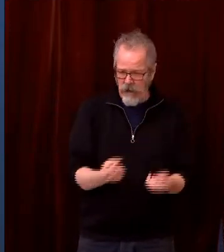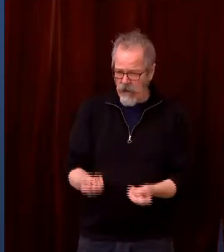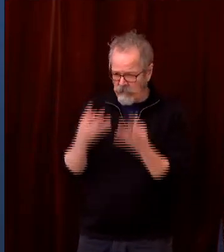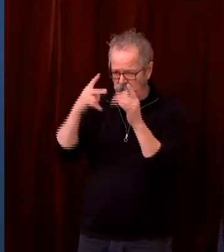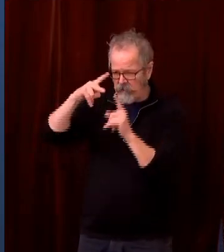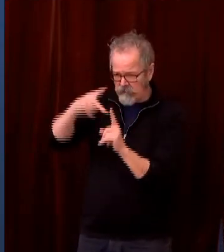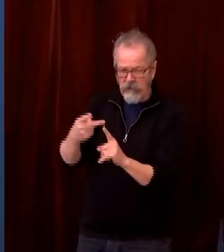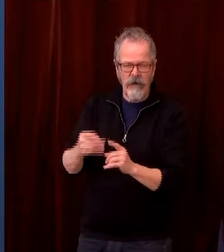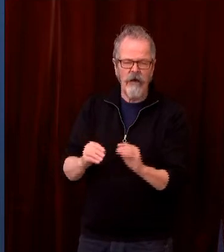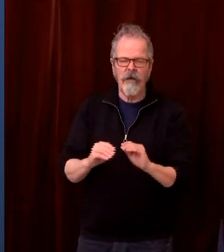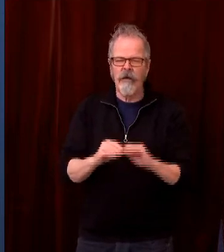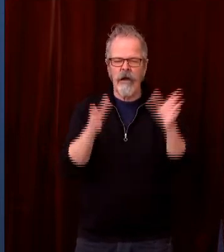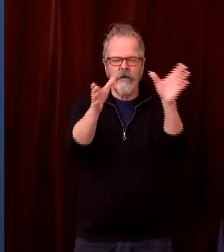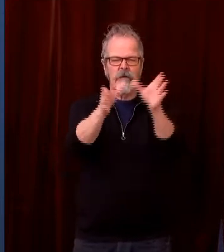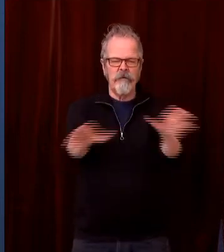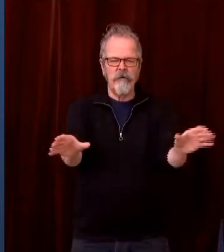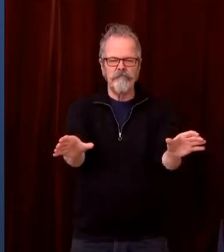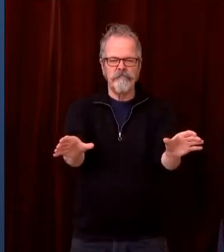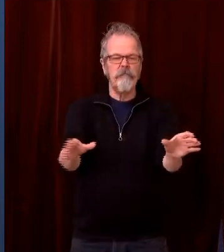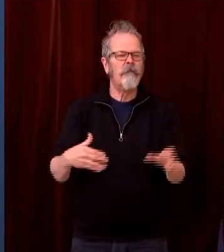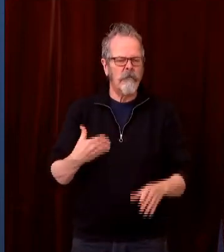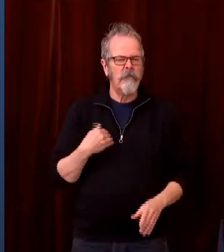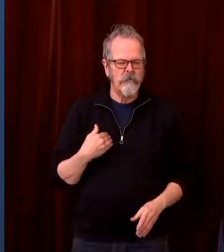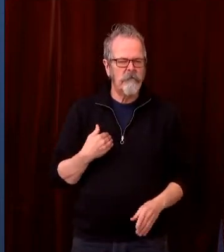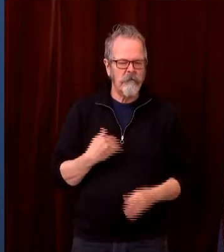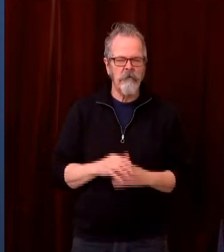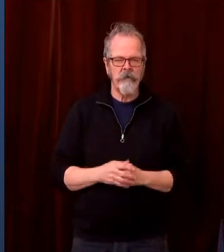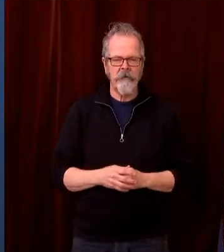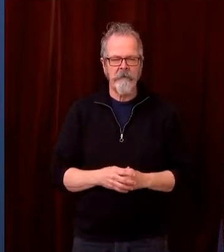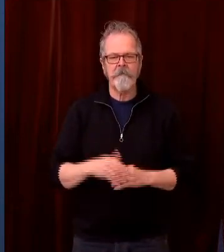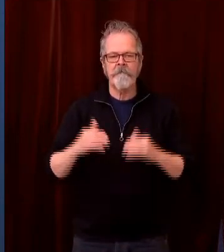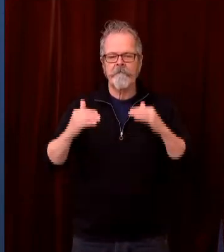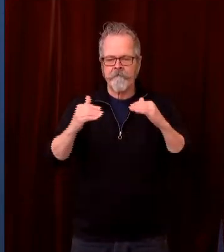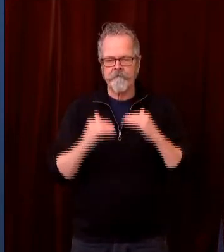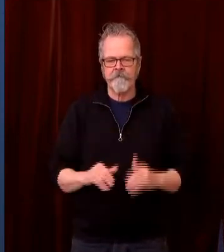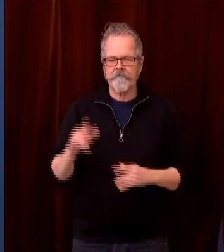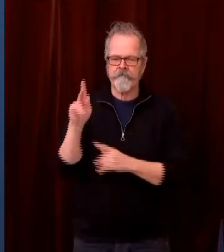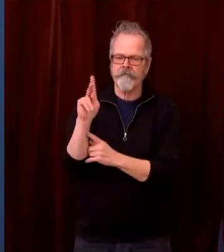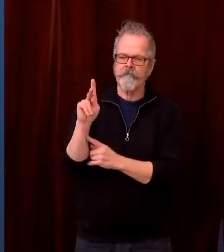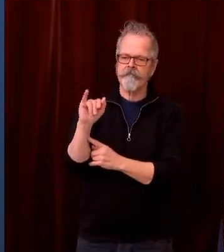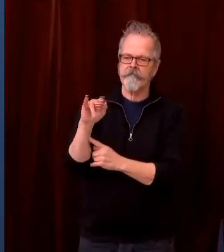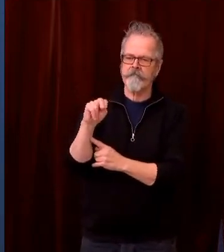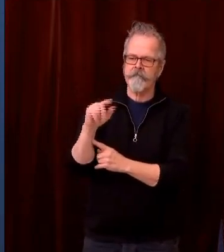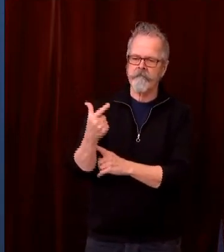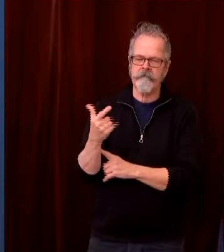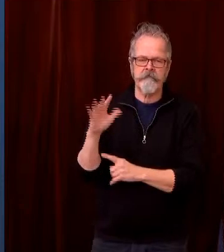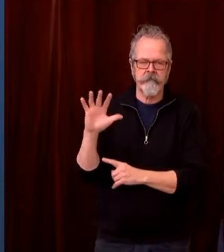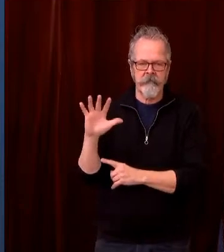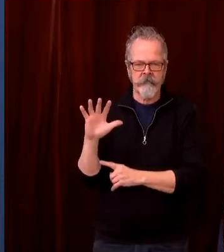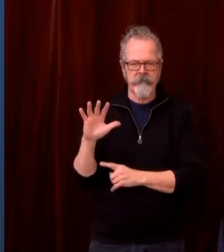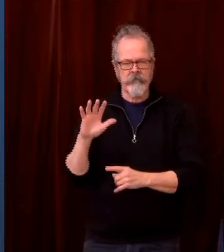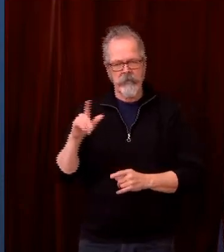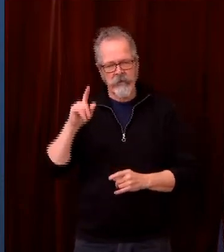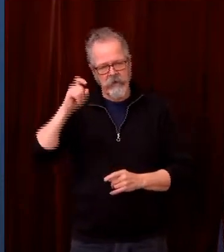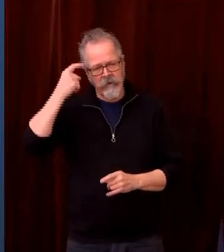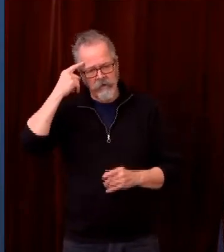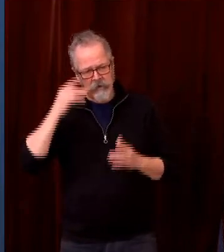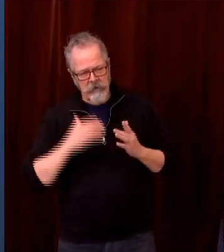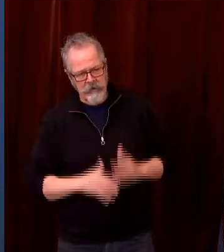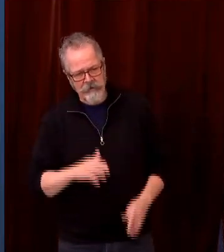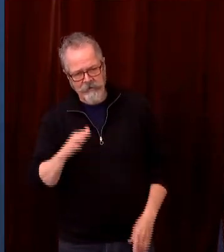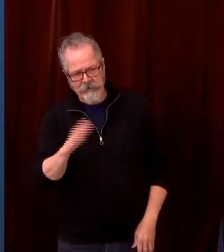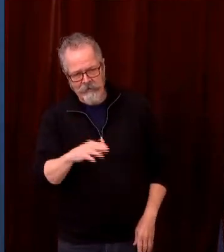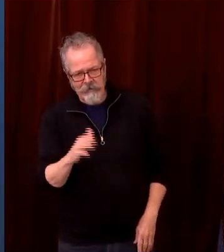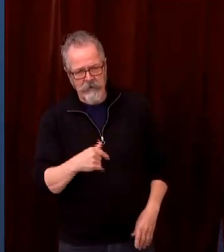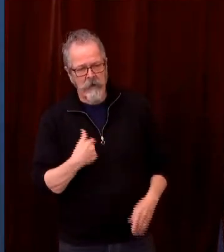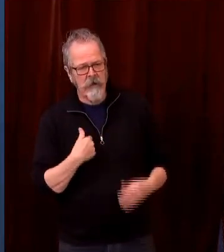Governor, how are you doing? I have a basic, kind of a fairness question. Yesterday, the Hospital Association said they were worried